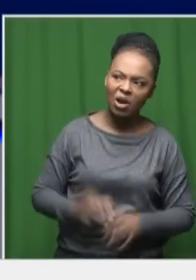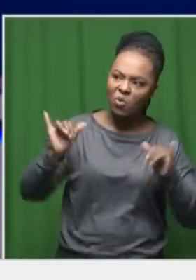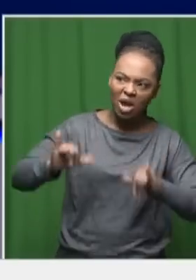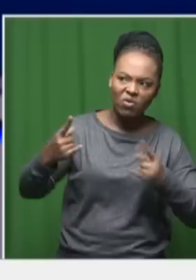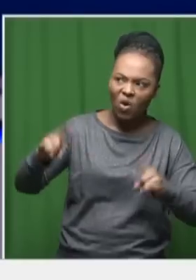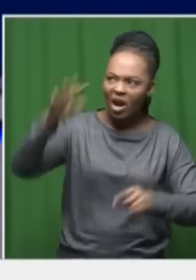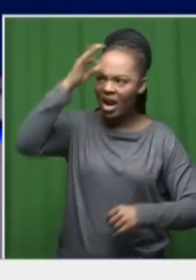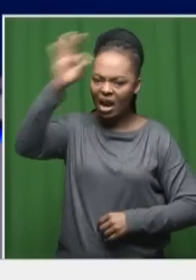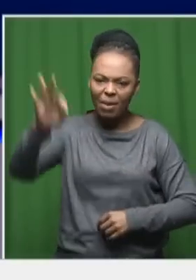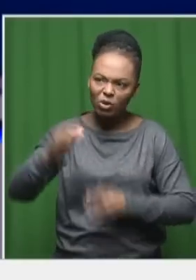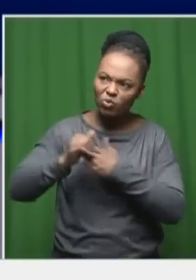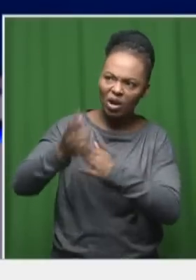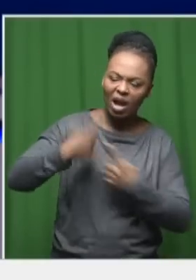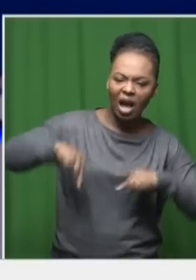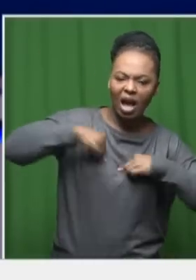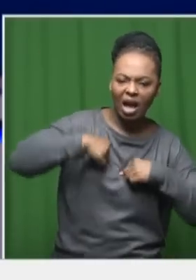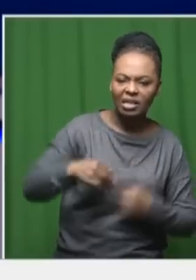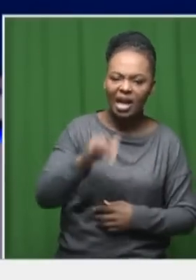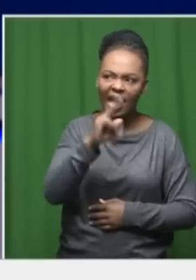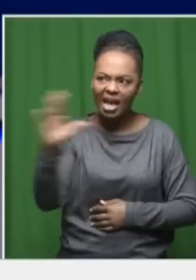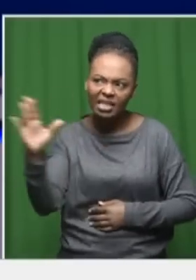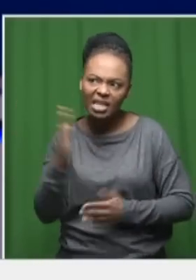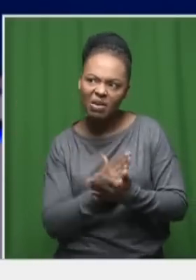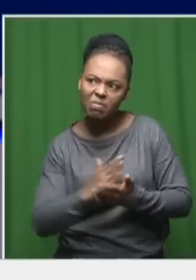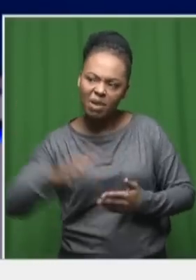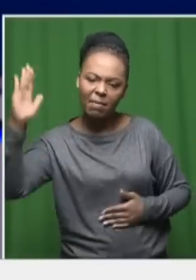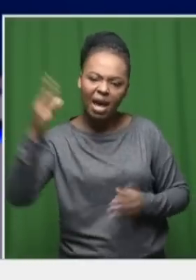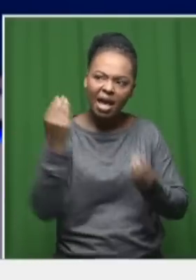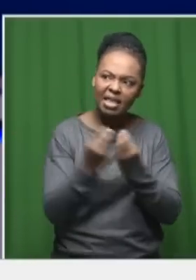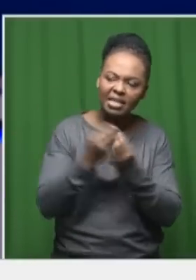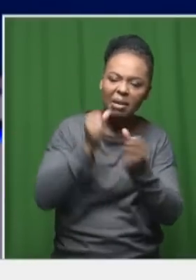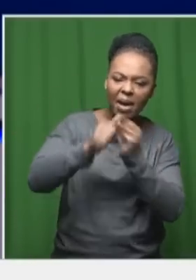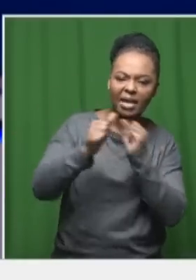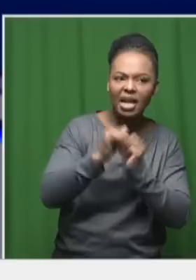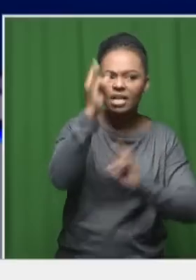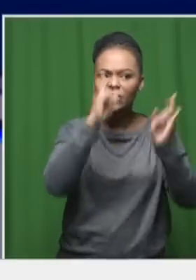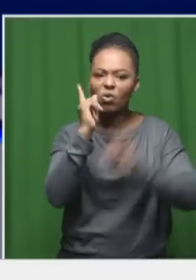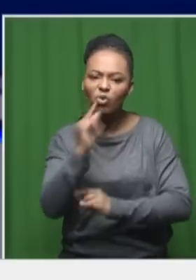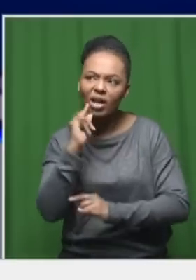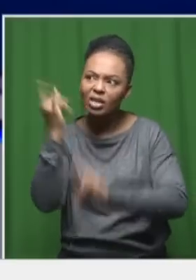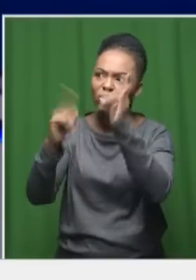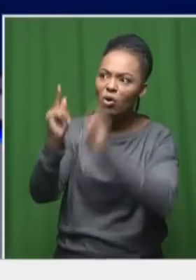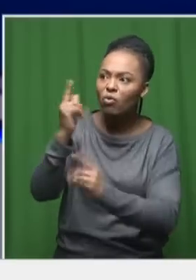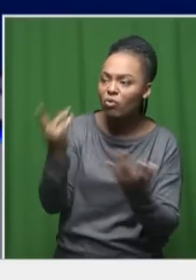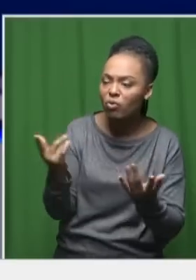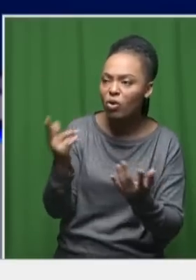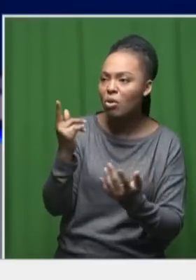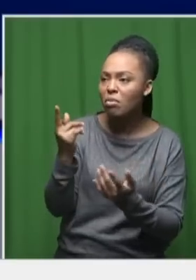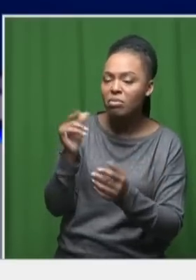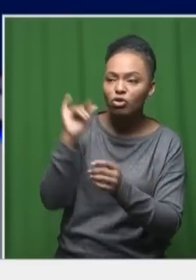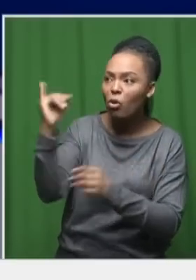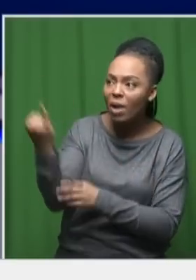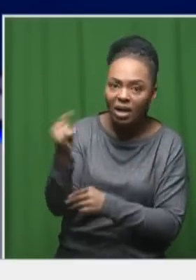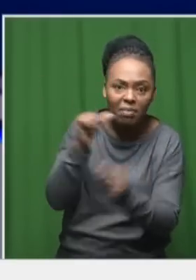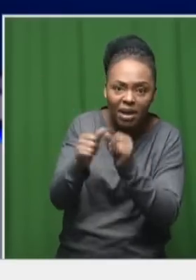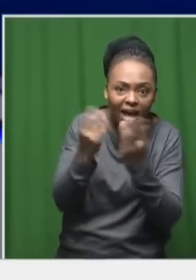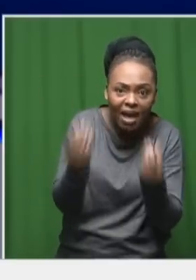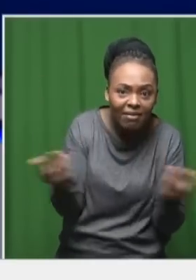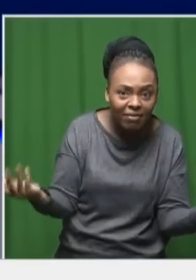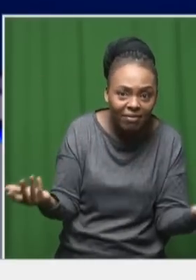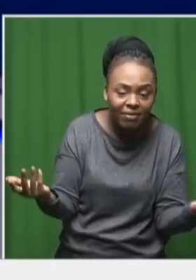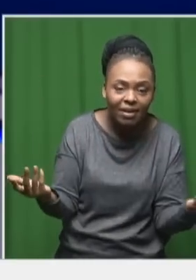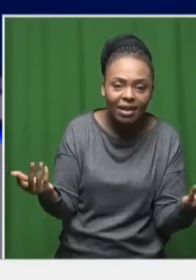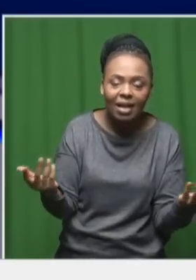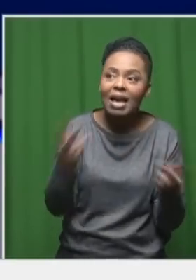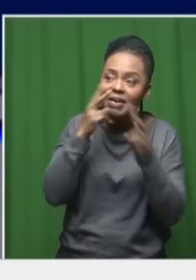to leave. When the ANC leaves, things will be better. City of Joburg, City of Tshwane, are you better? Type of thing. Because this is where it comes in, where vision